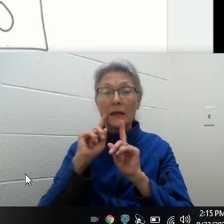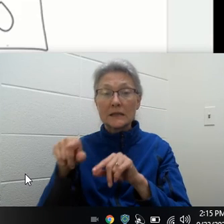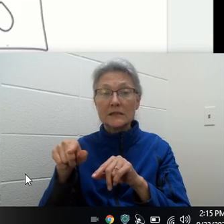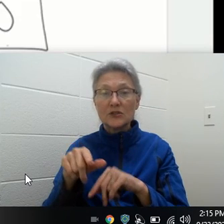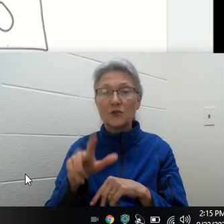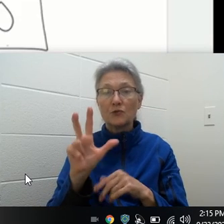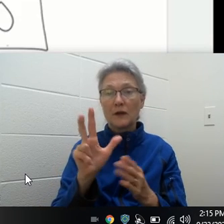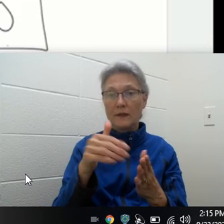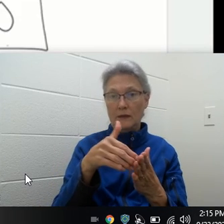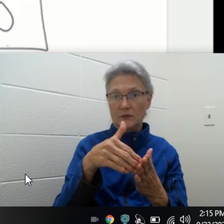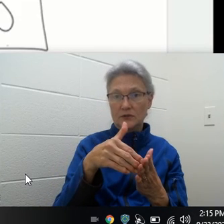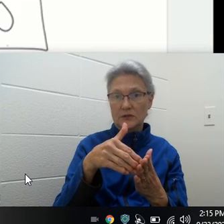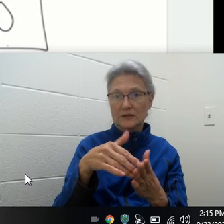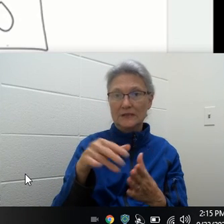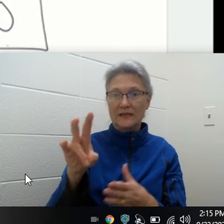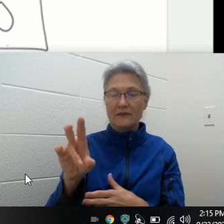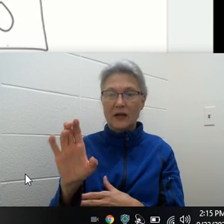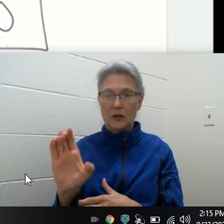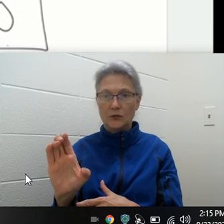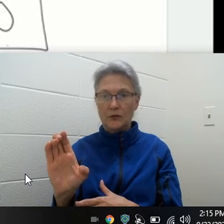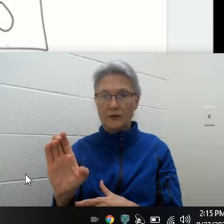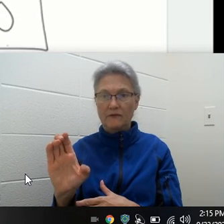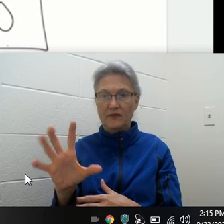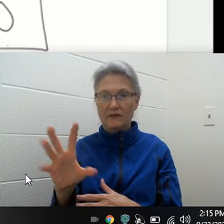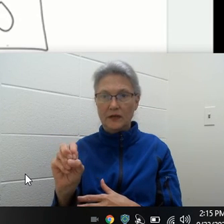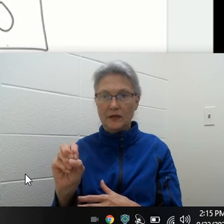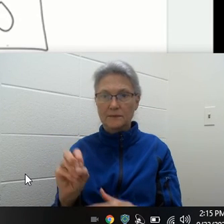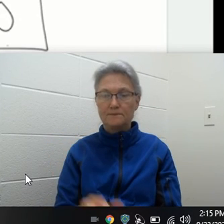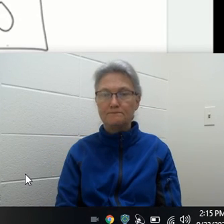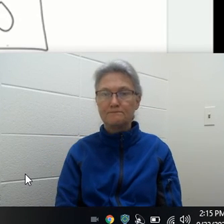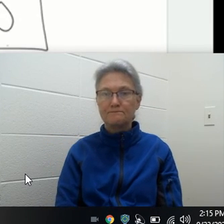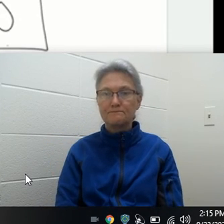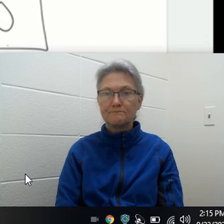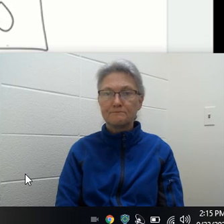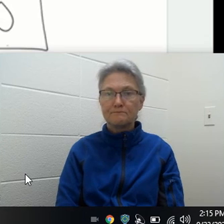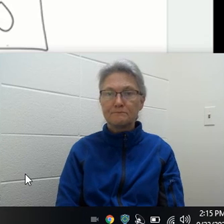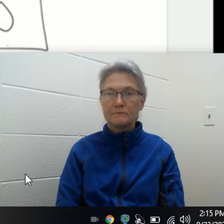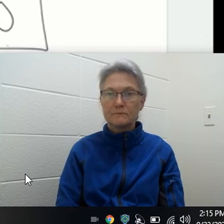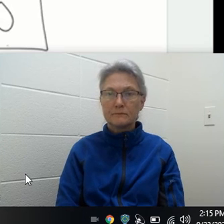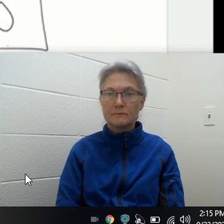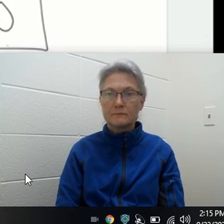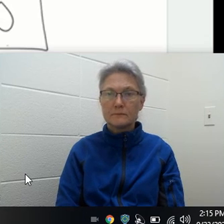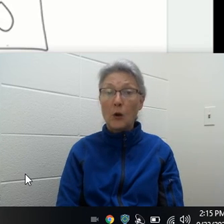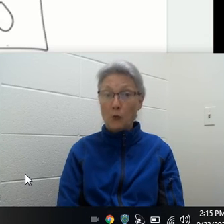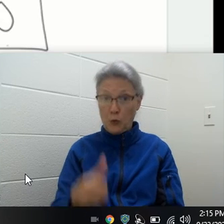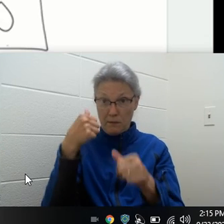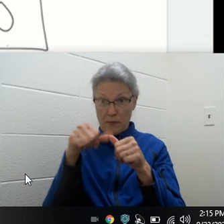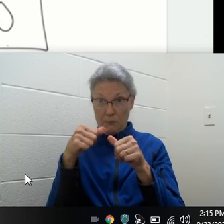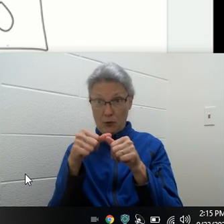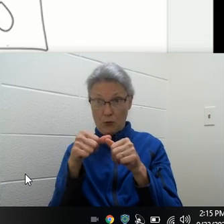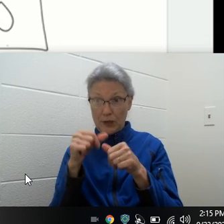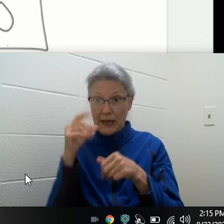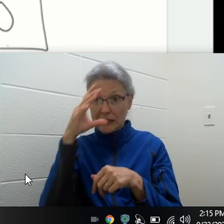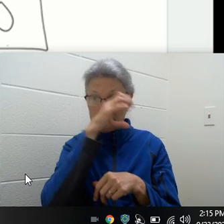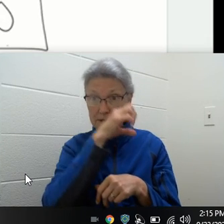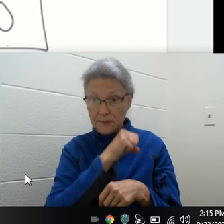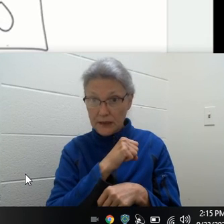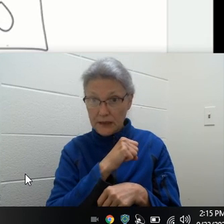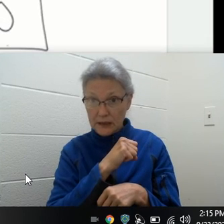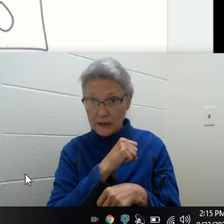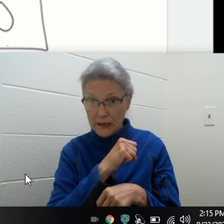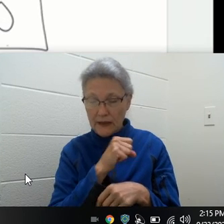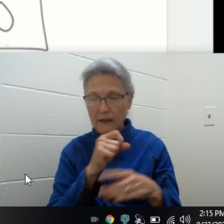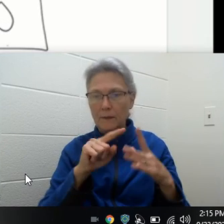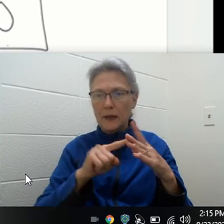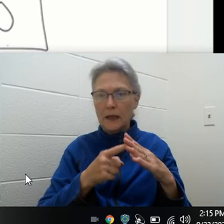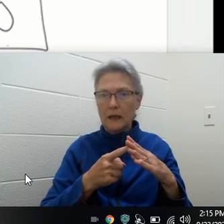3,750. Now, Remember, we estimated in the beginning. We said